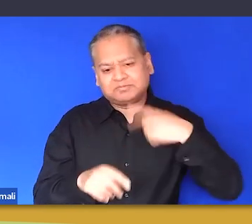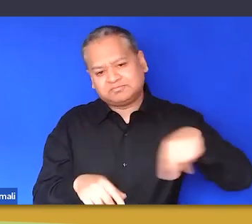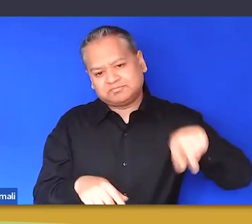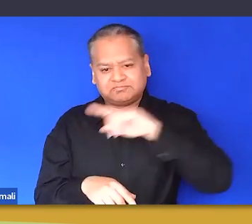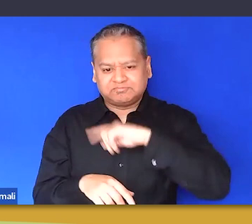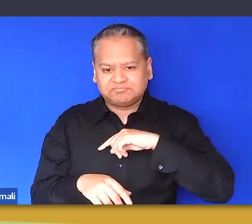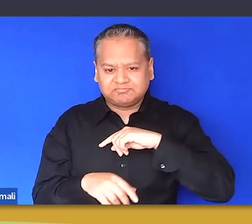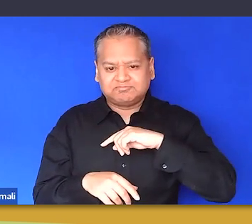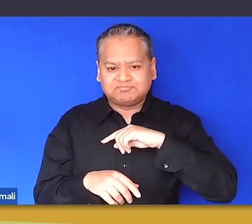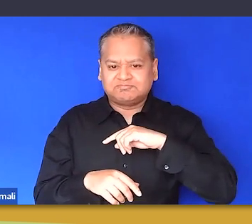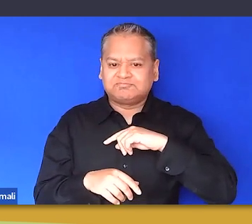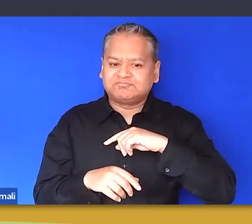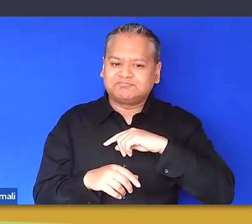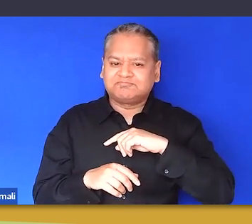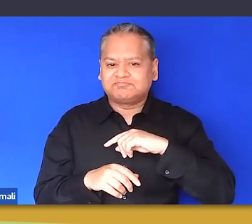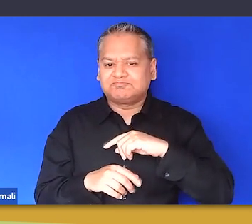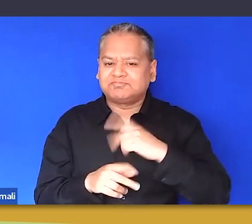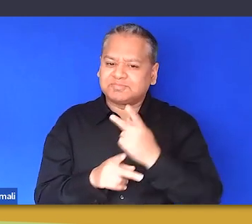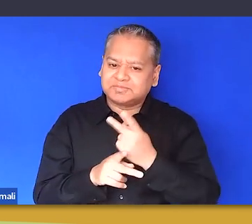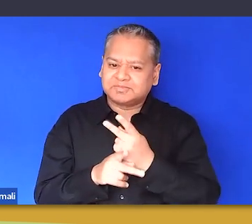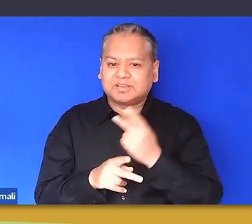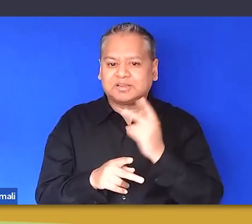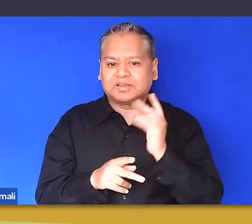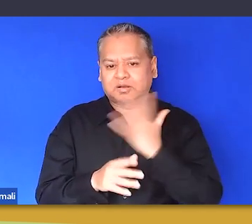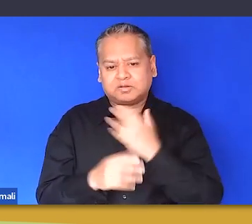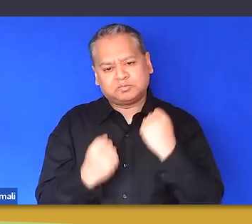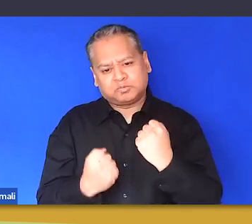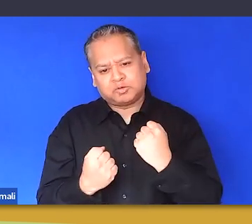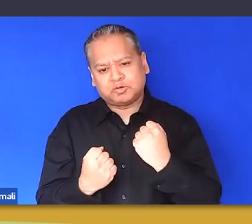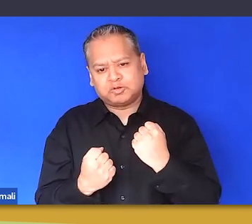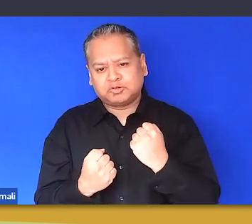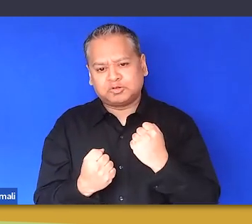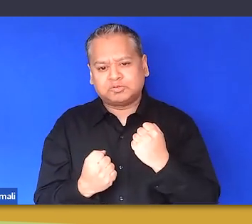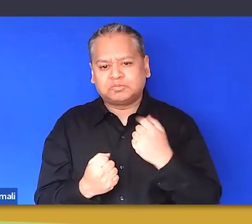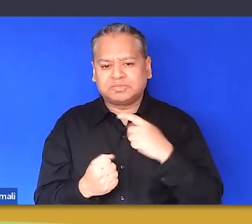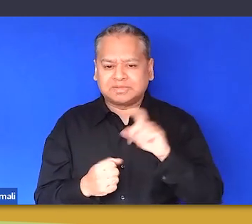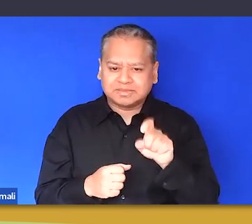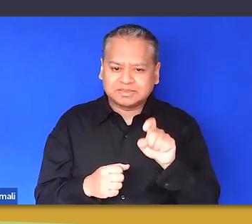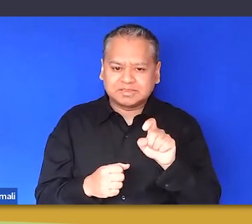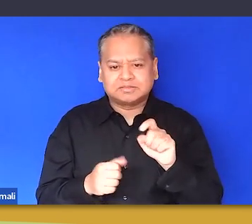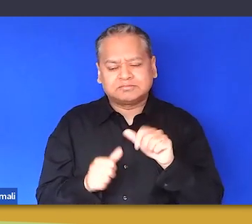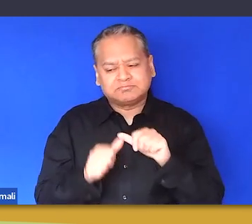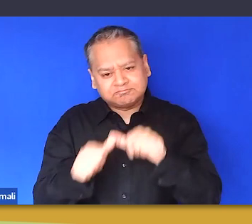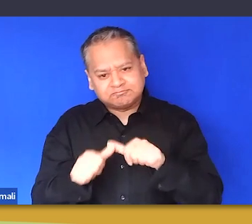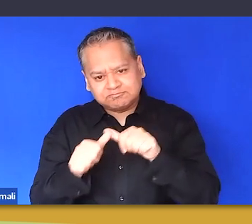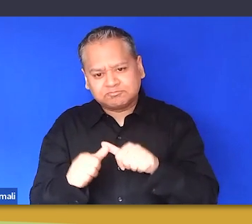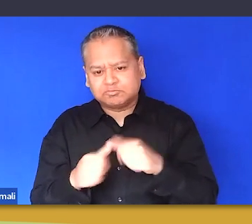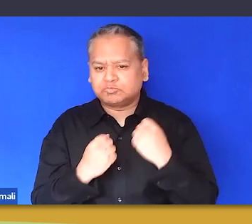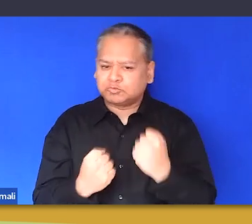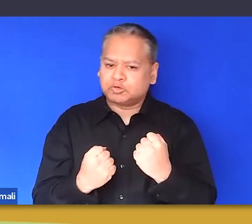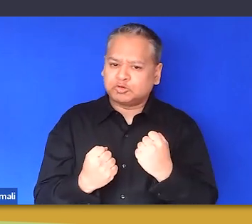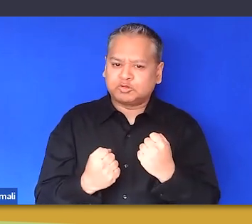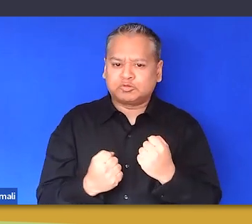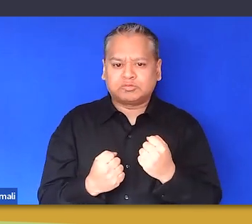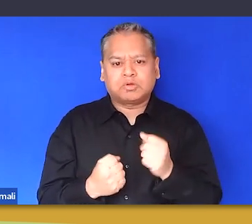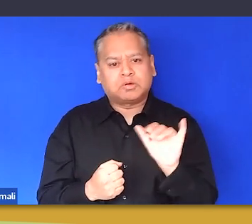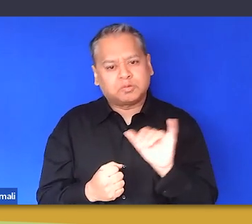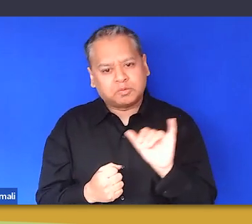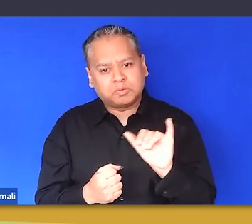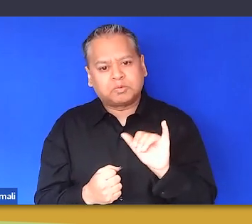It brings back the strength that we need to be where we are at today. And acknowledging